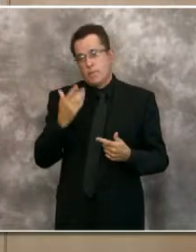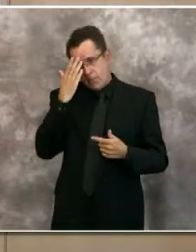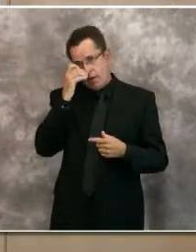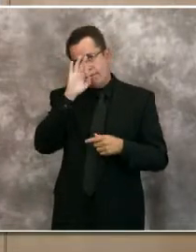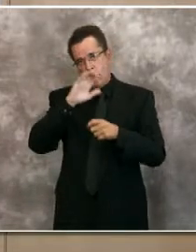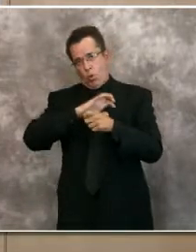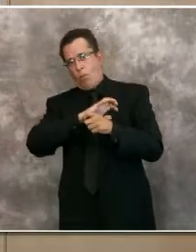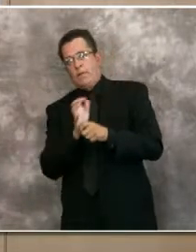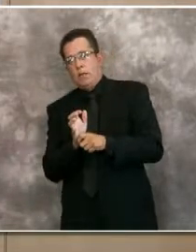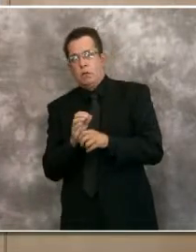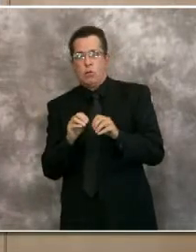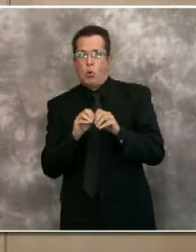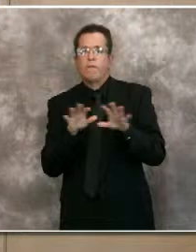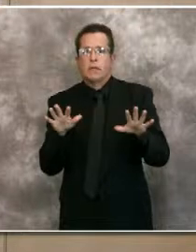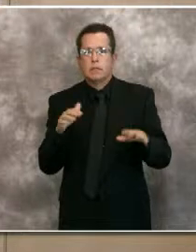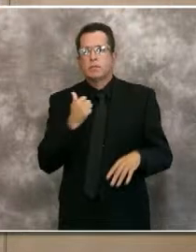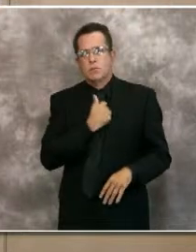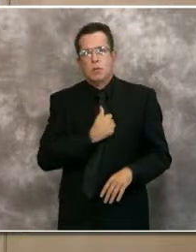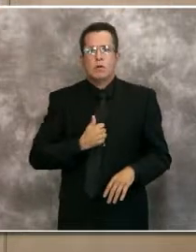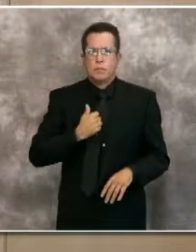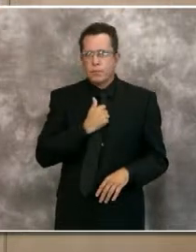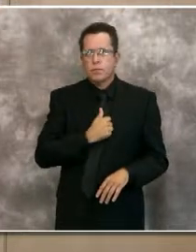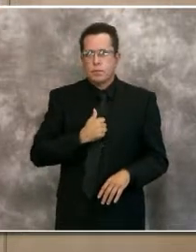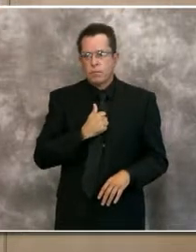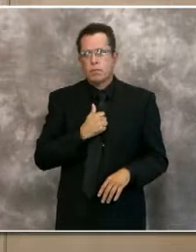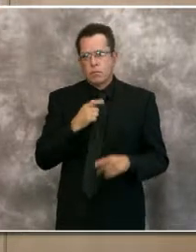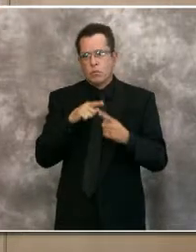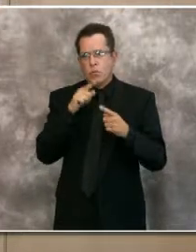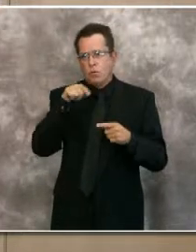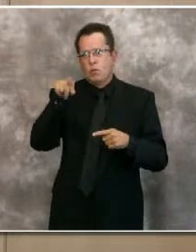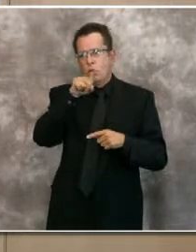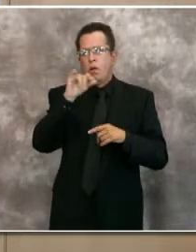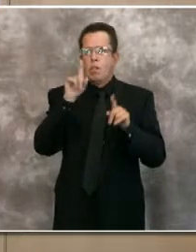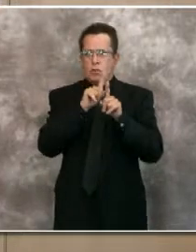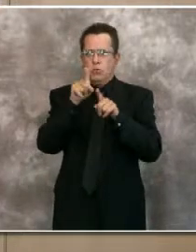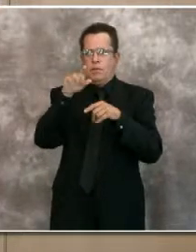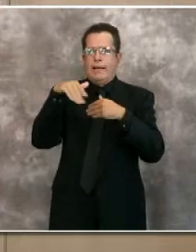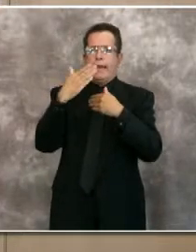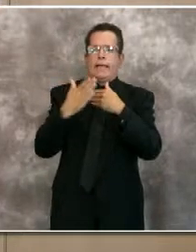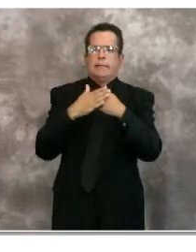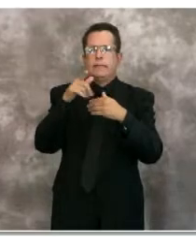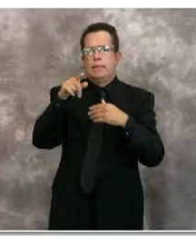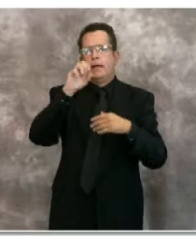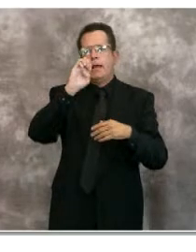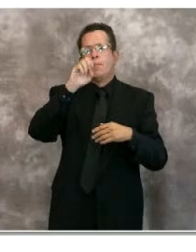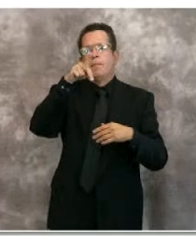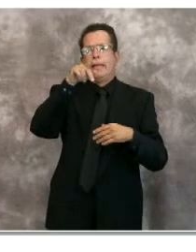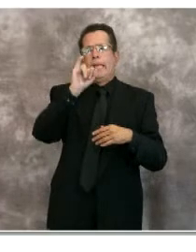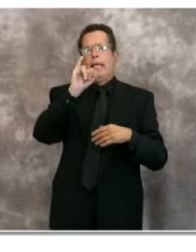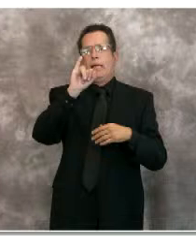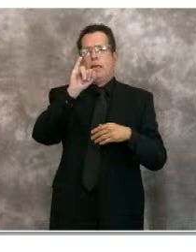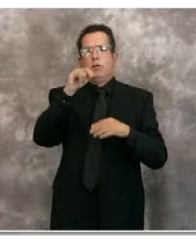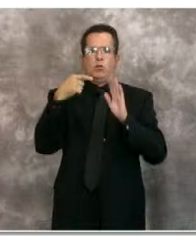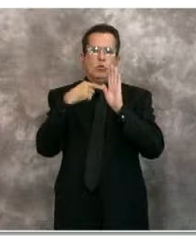COVID-19. In the next slide, this provides our epi curve, and this is